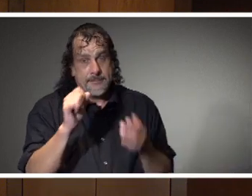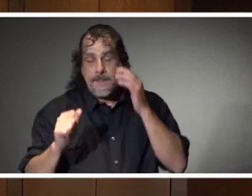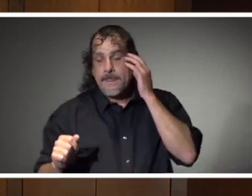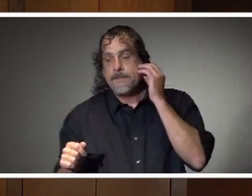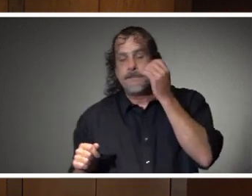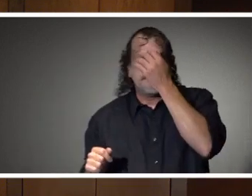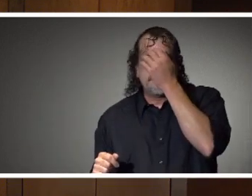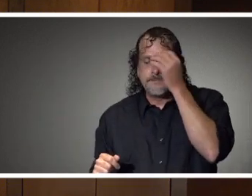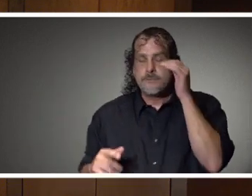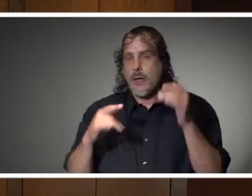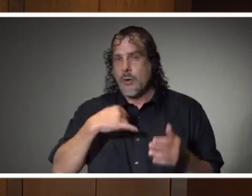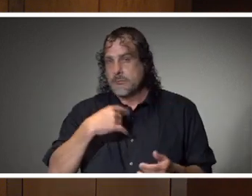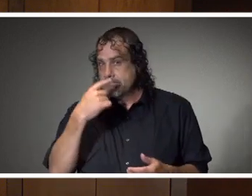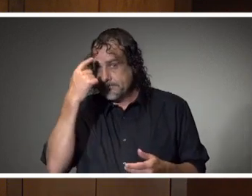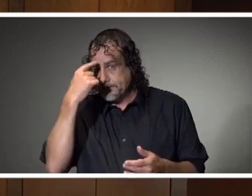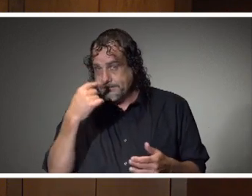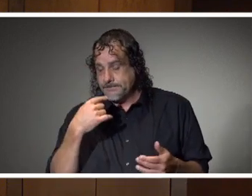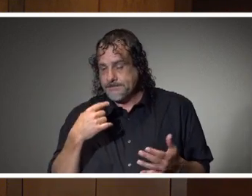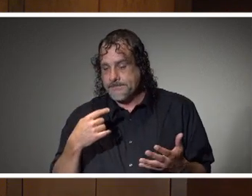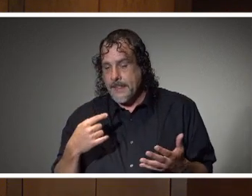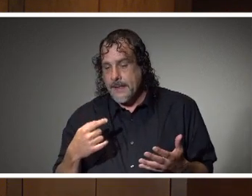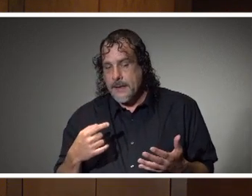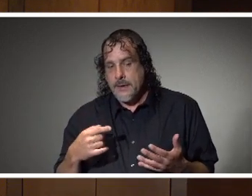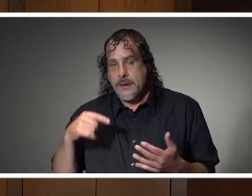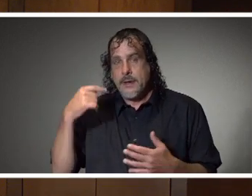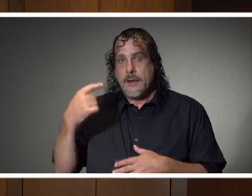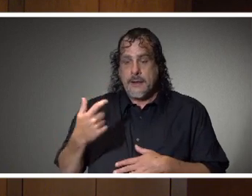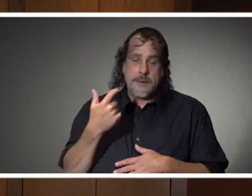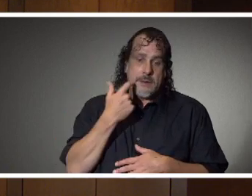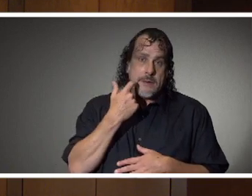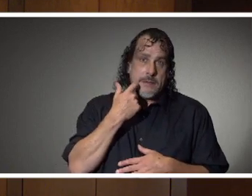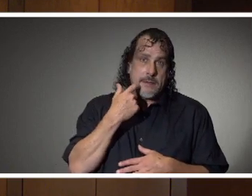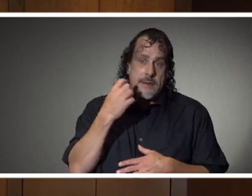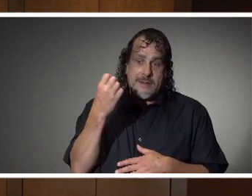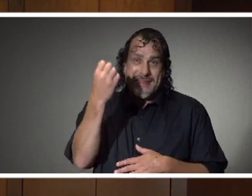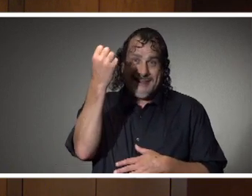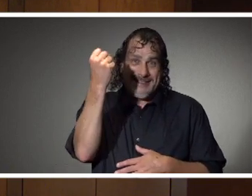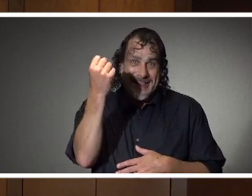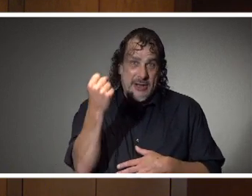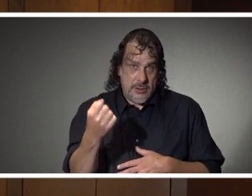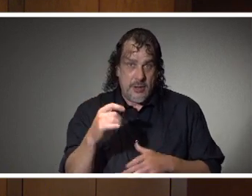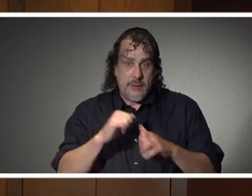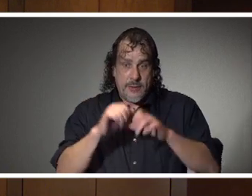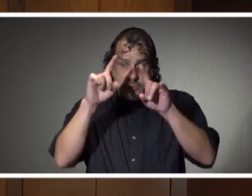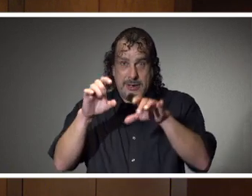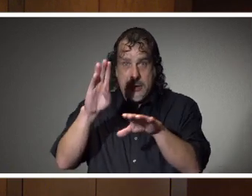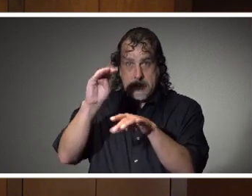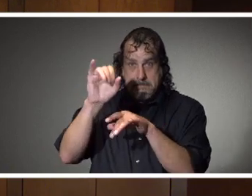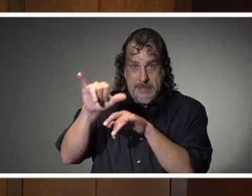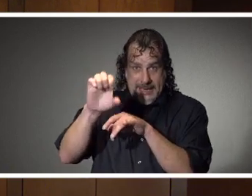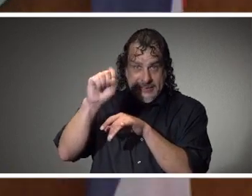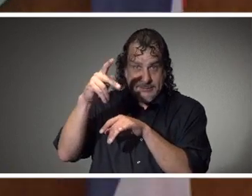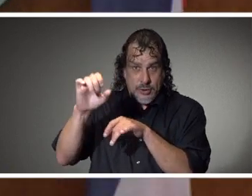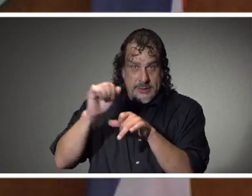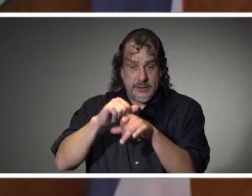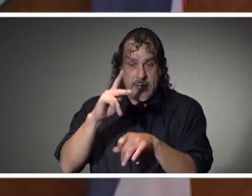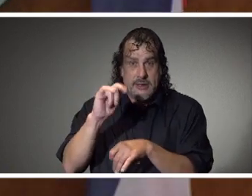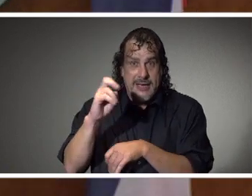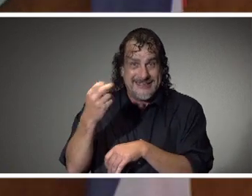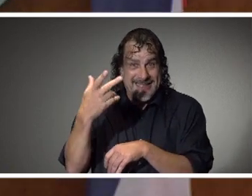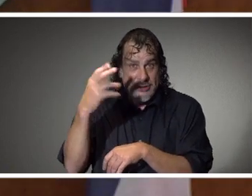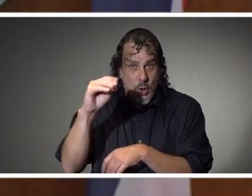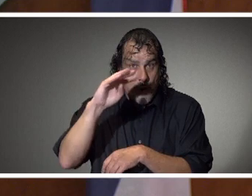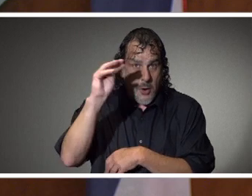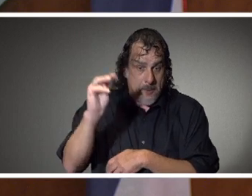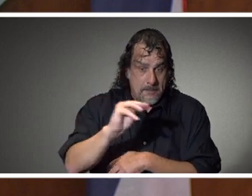Just to reiterate, this weekend on Saturday, the testing centers will be in Bay Springs and Kosciuszko. On